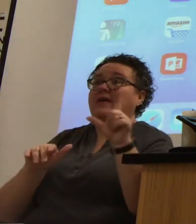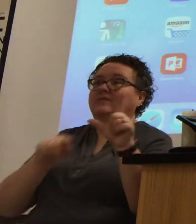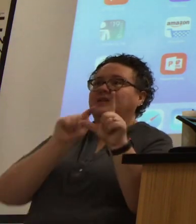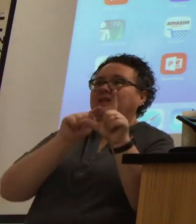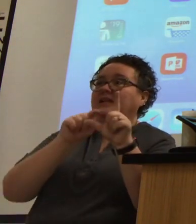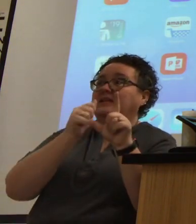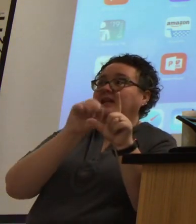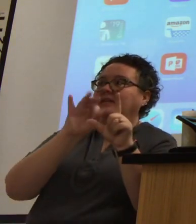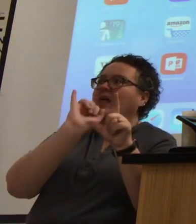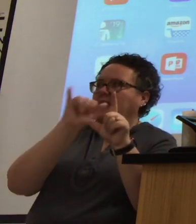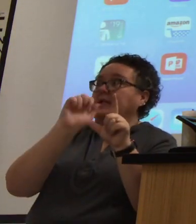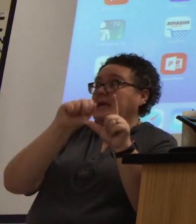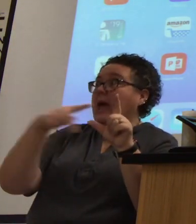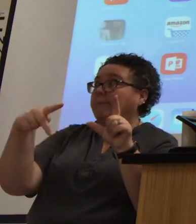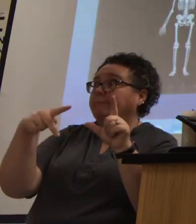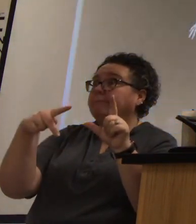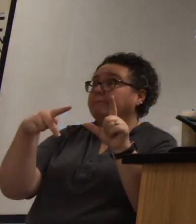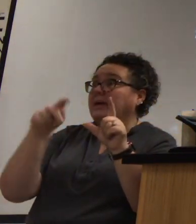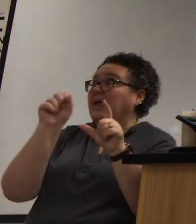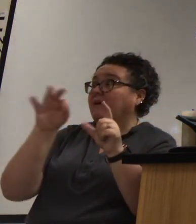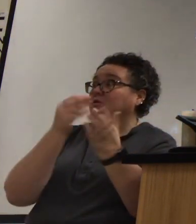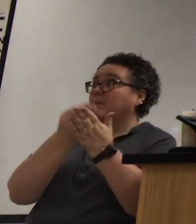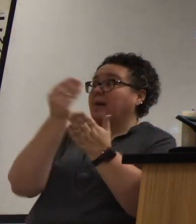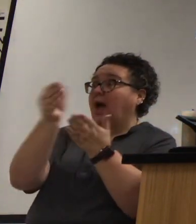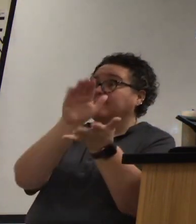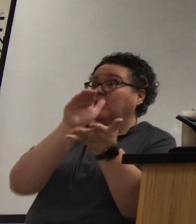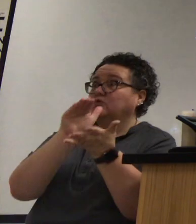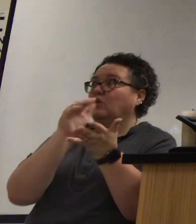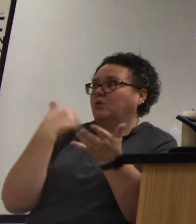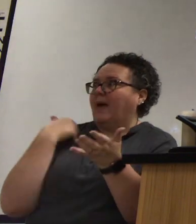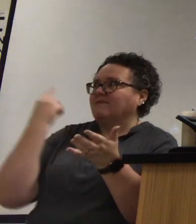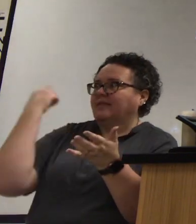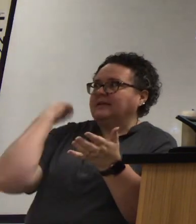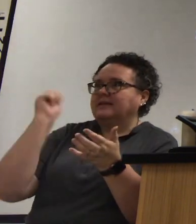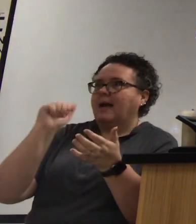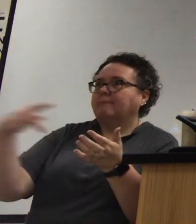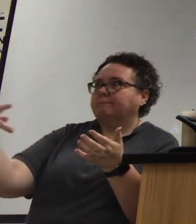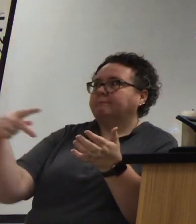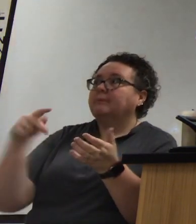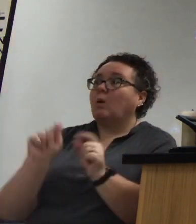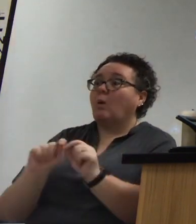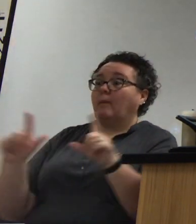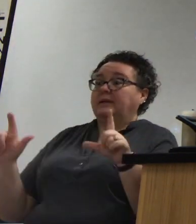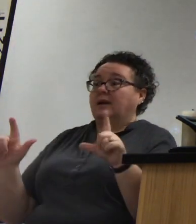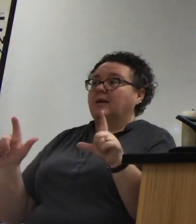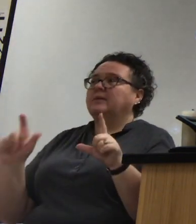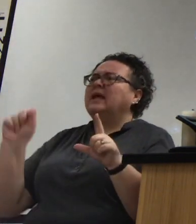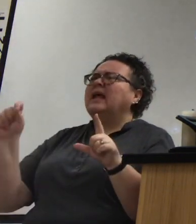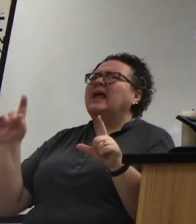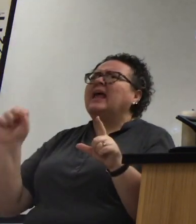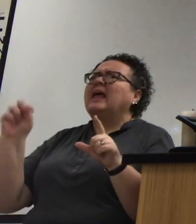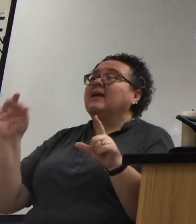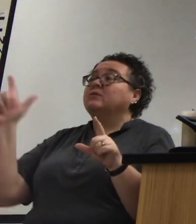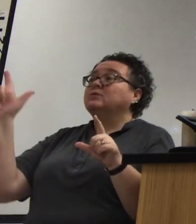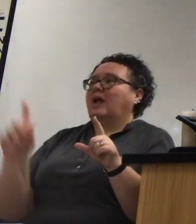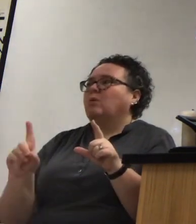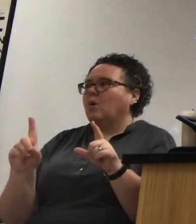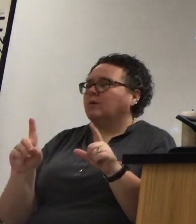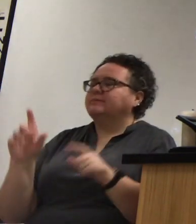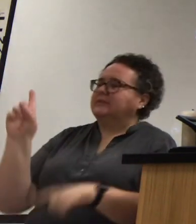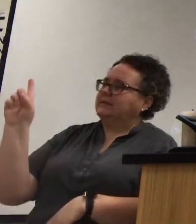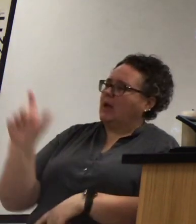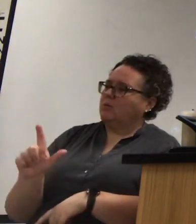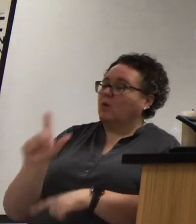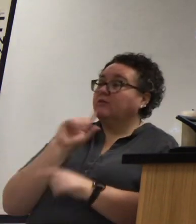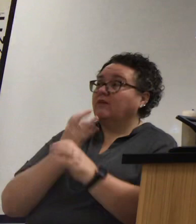app that came with the bundle if you bought it. When you open it up, If you download the free version on